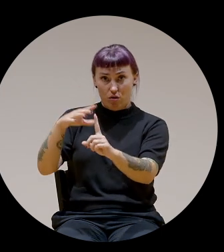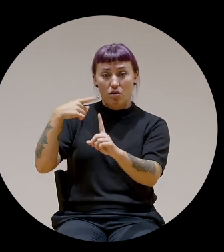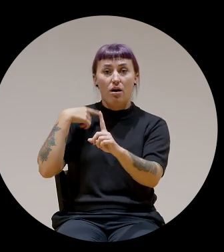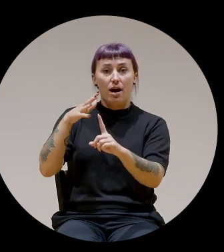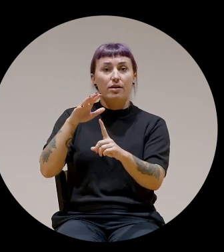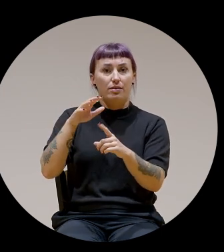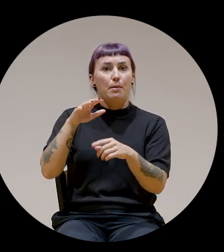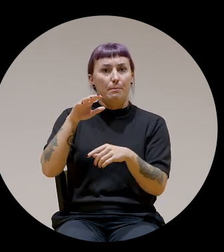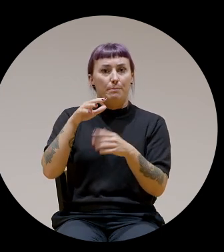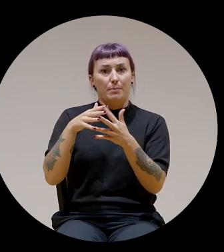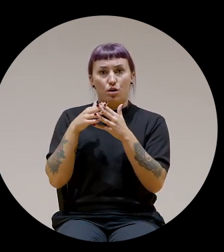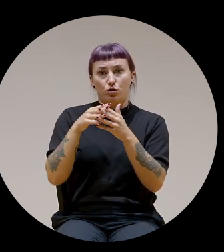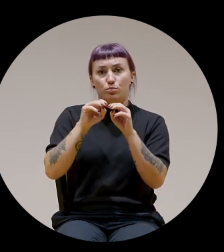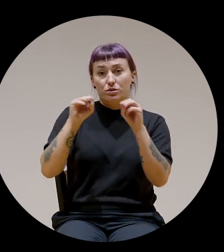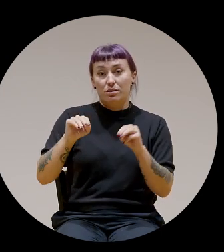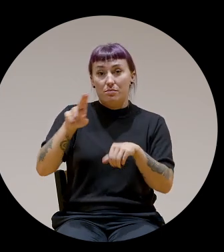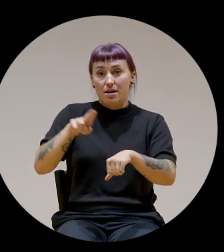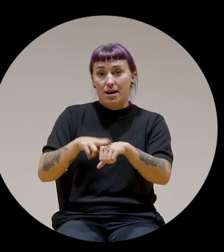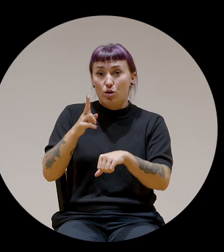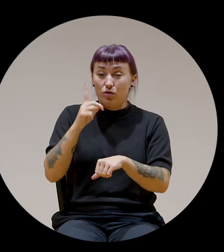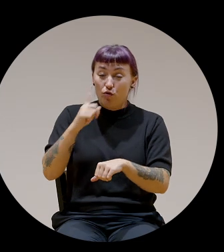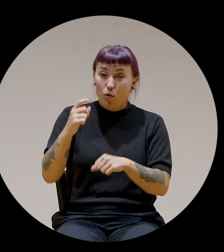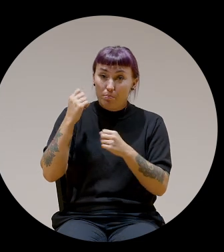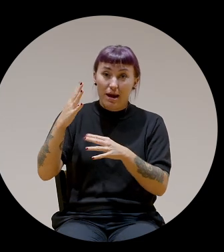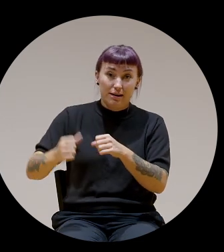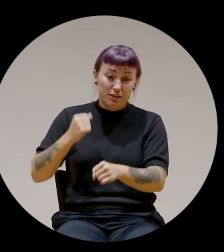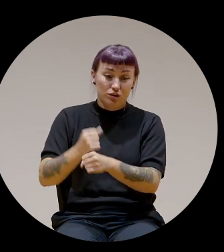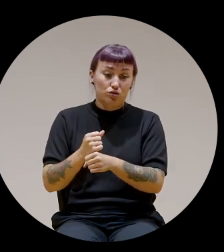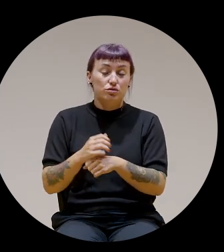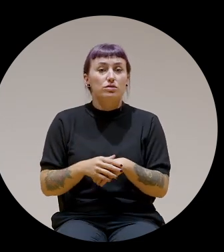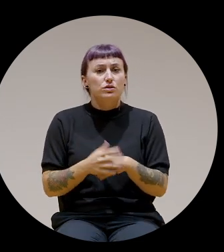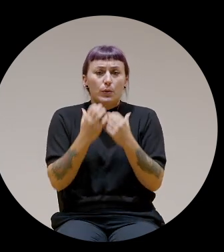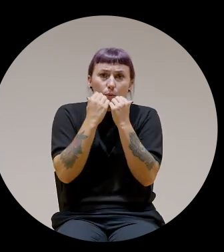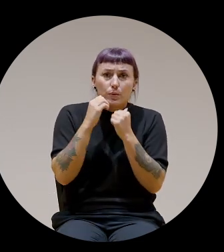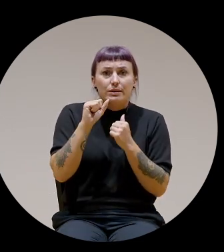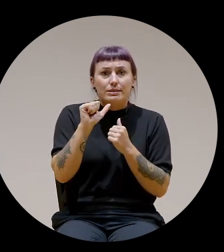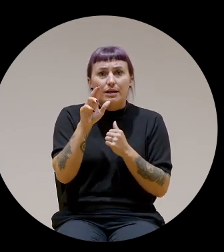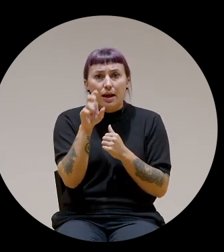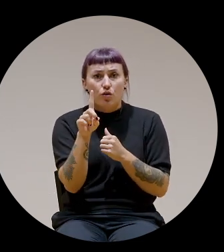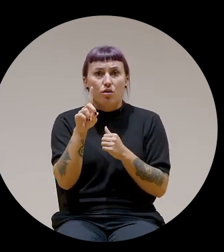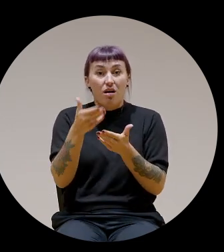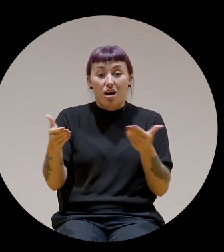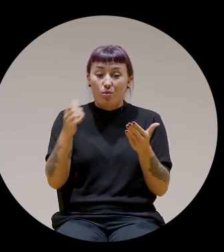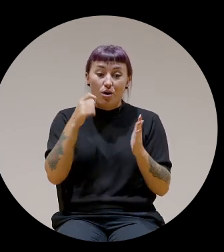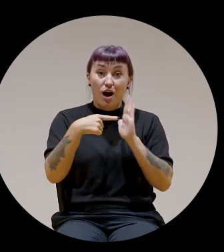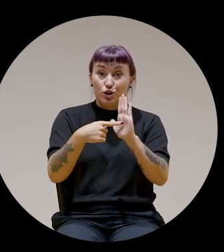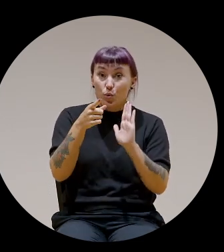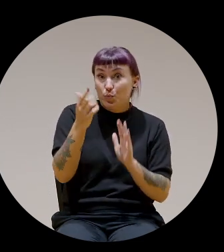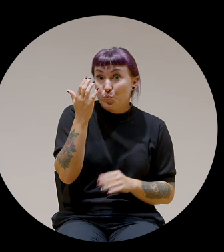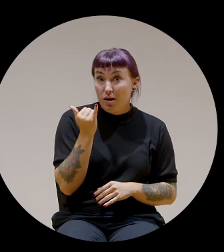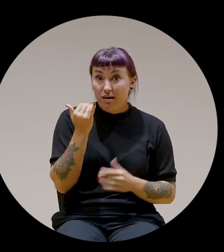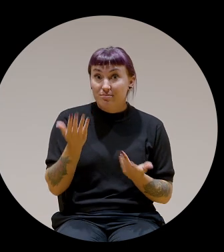Museum of Natural History for decades. Sacred objects. Well, we're not illustrating a sacred object for you.